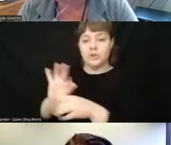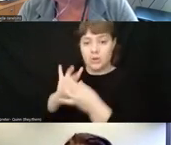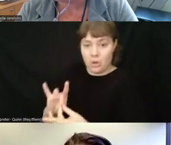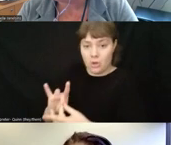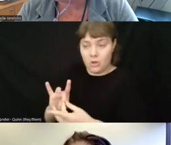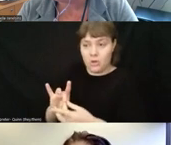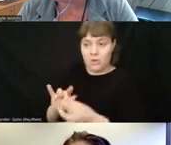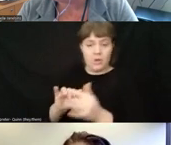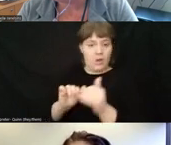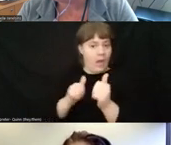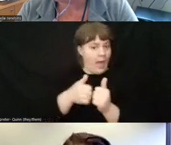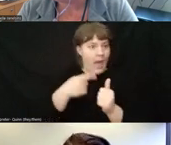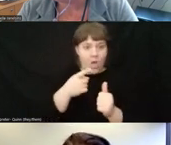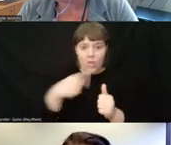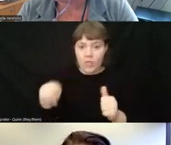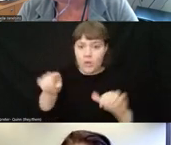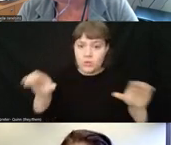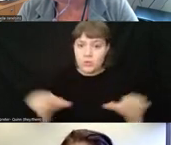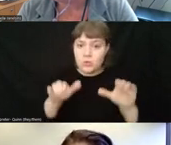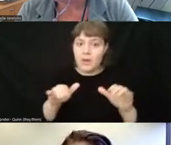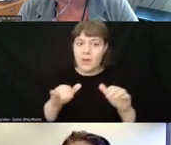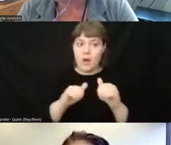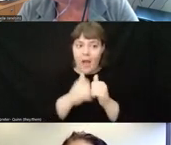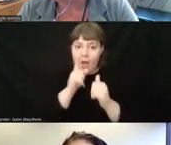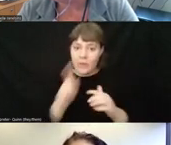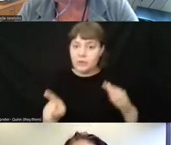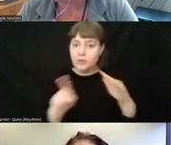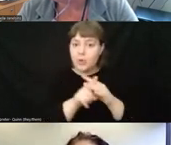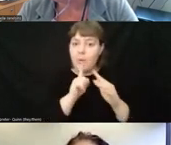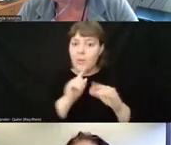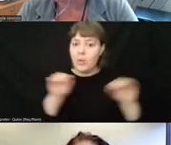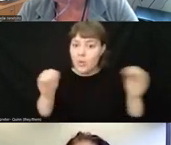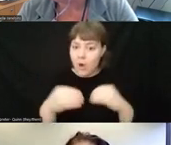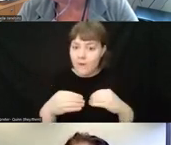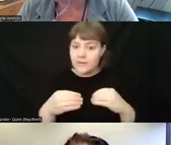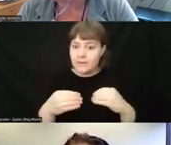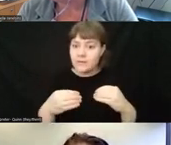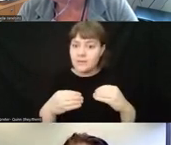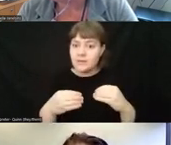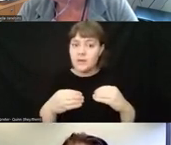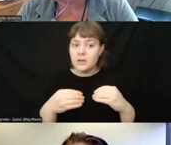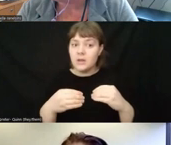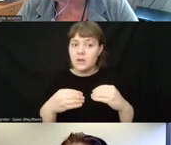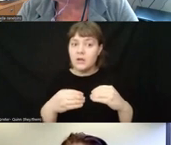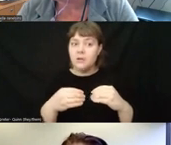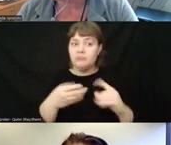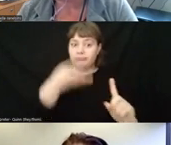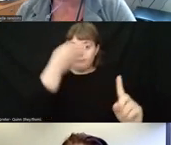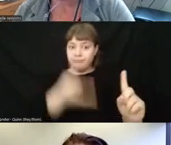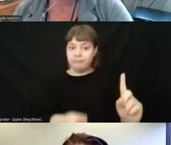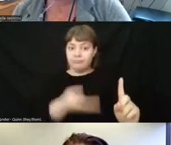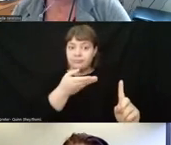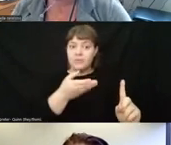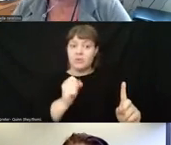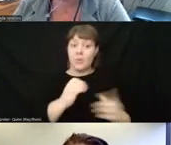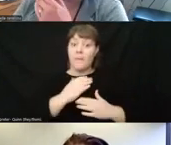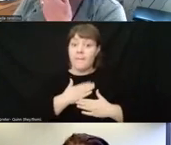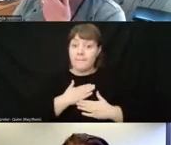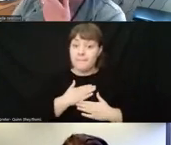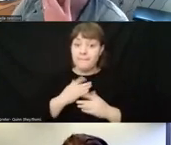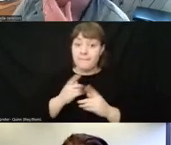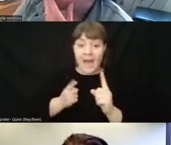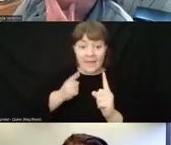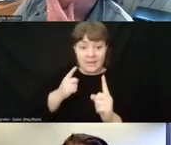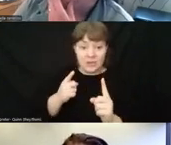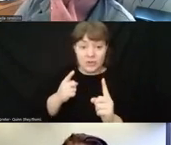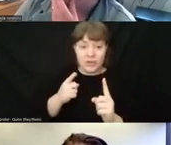are doing, how they are presenting to us. And so my initiative, and so happy